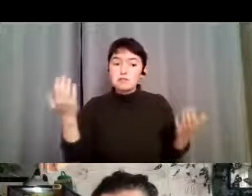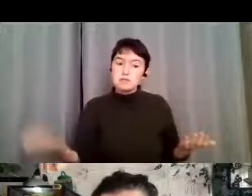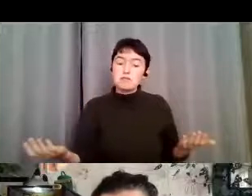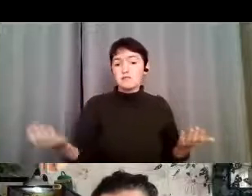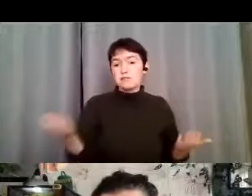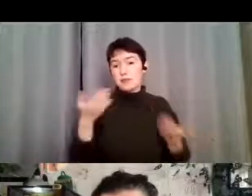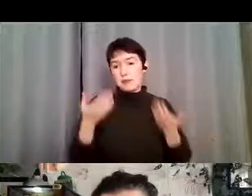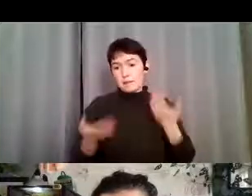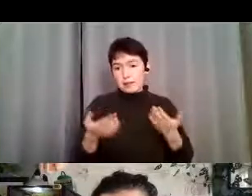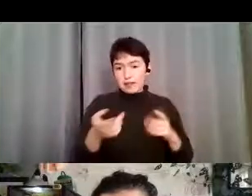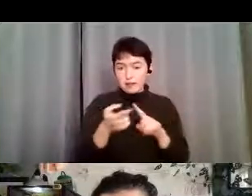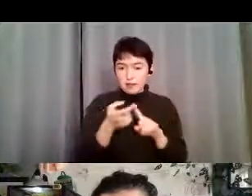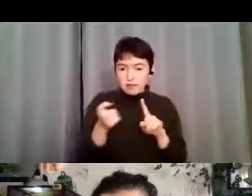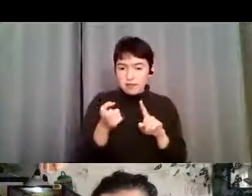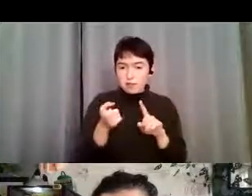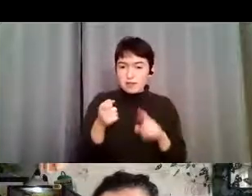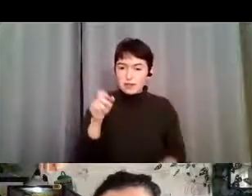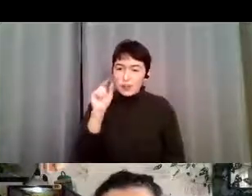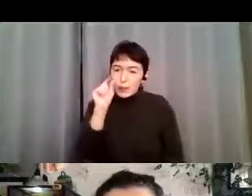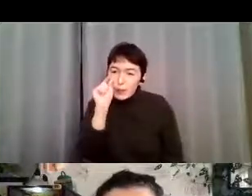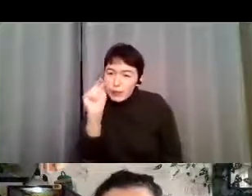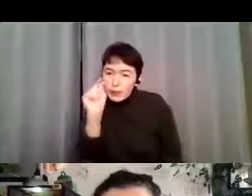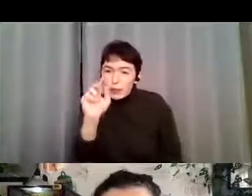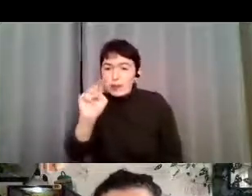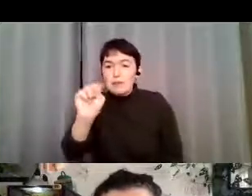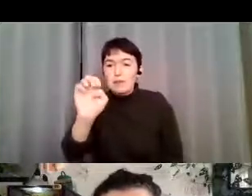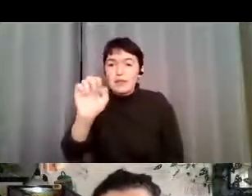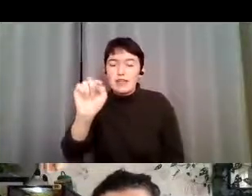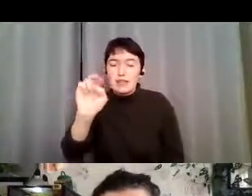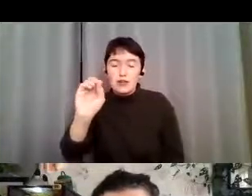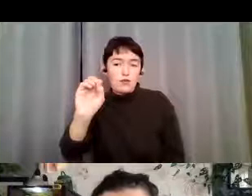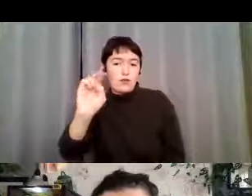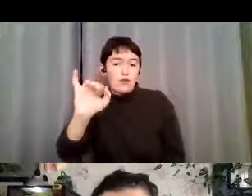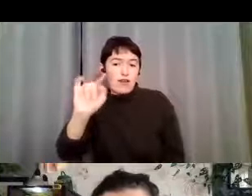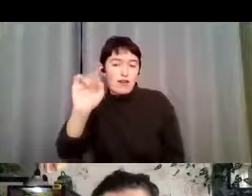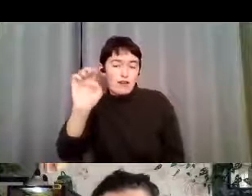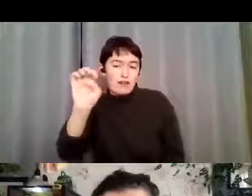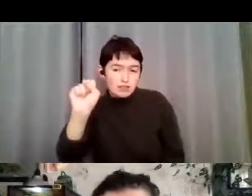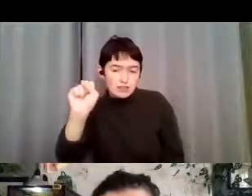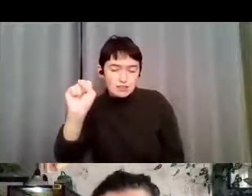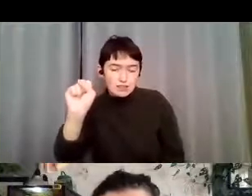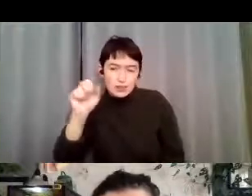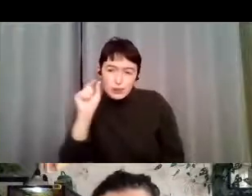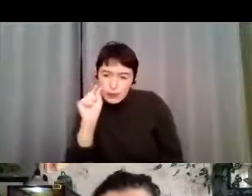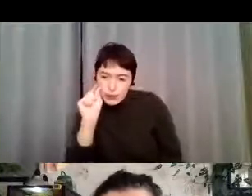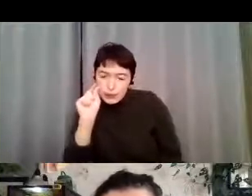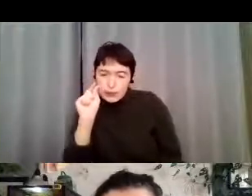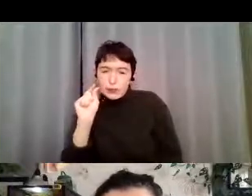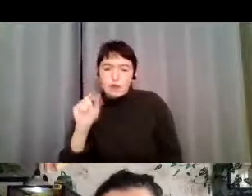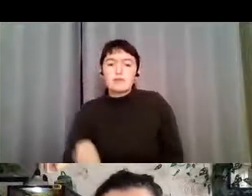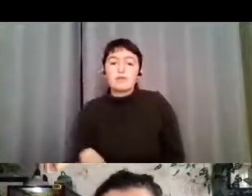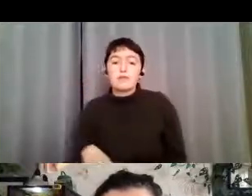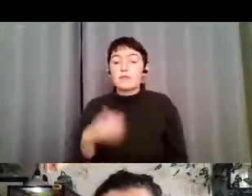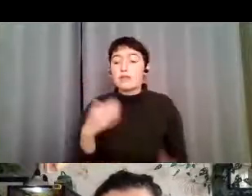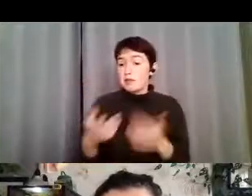from tiny meteorites, so tiny versions of those comets and asteroids, or even from the sun. So in this video